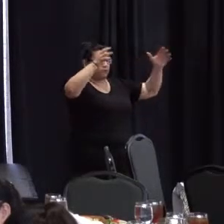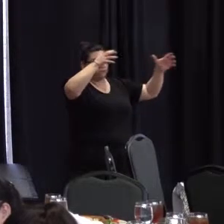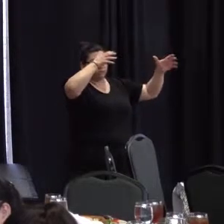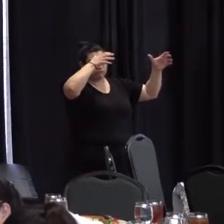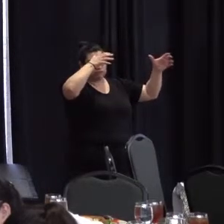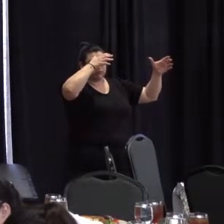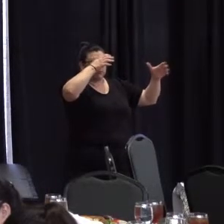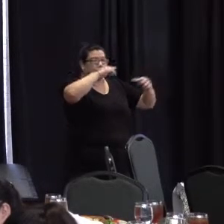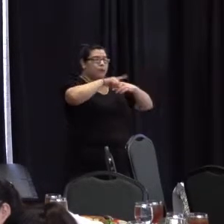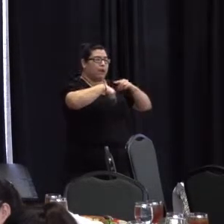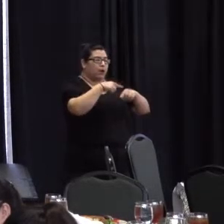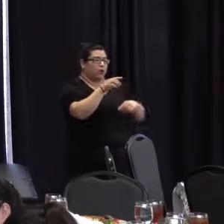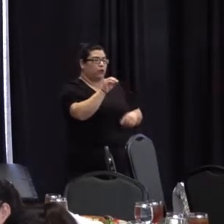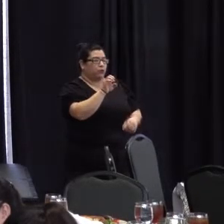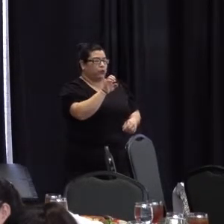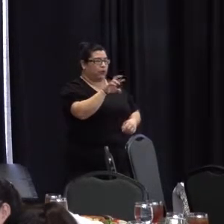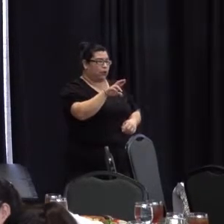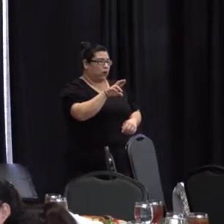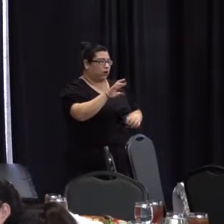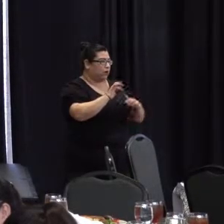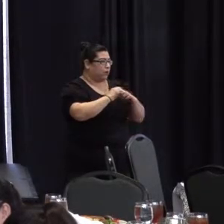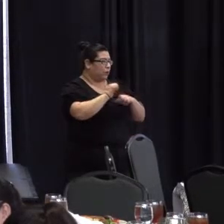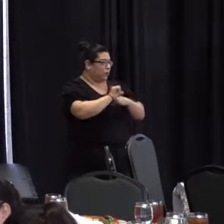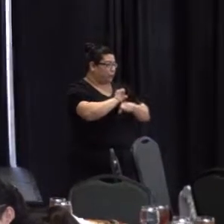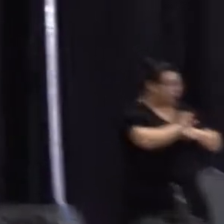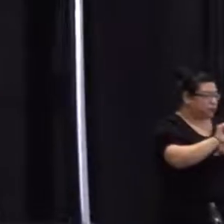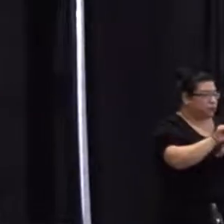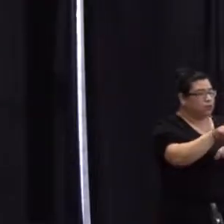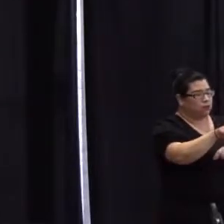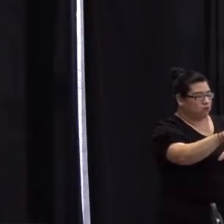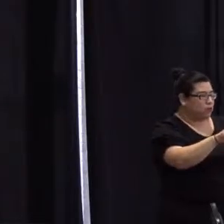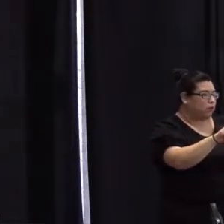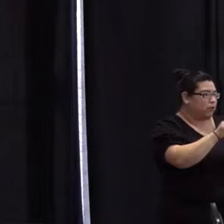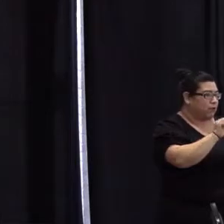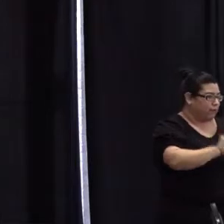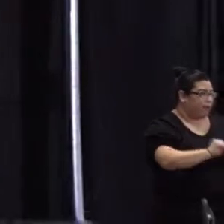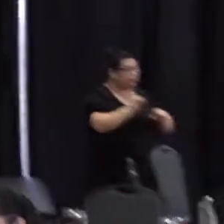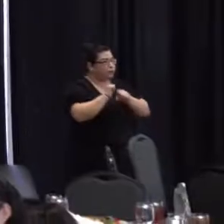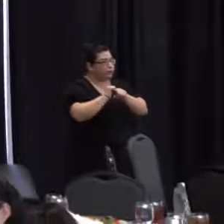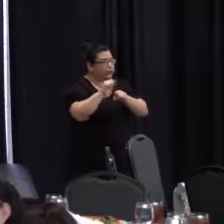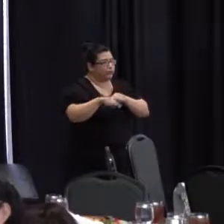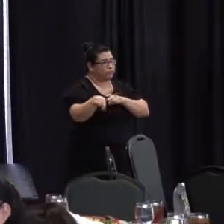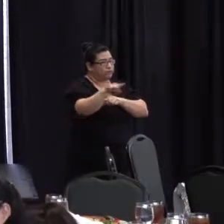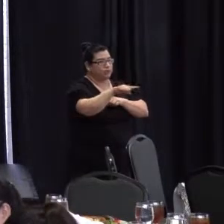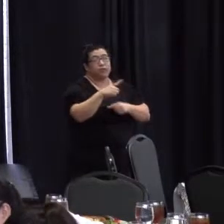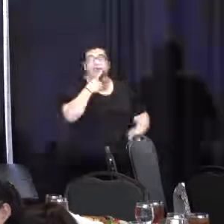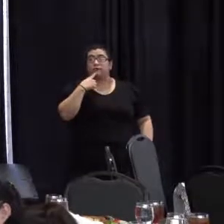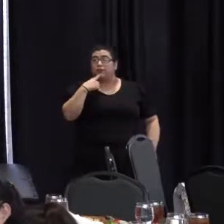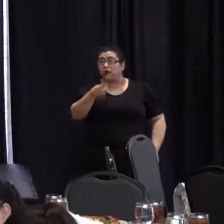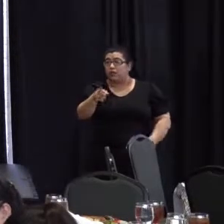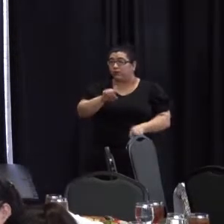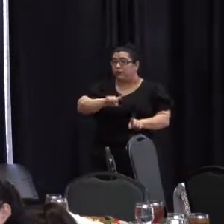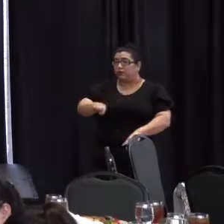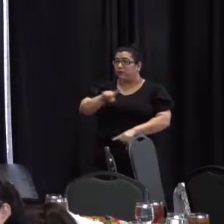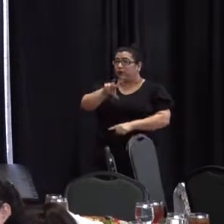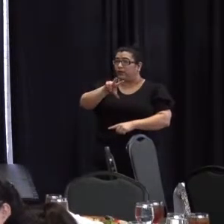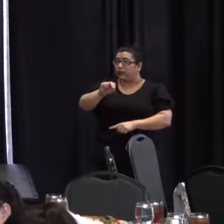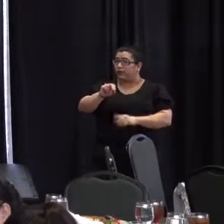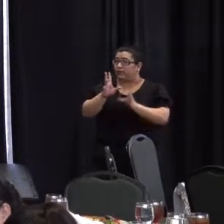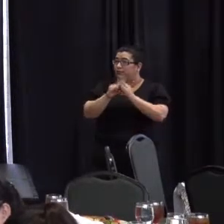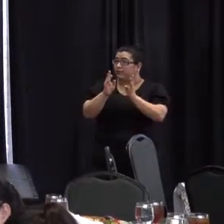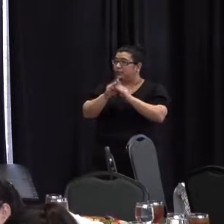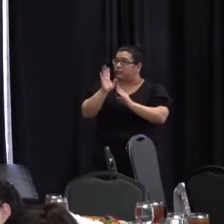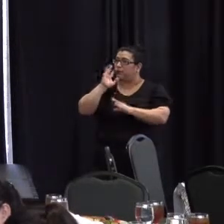knowledge about this OER and are certainly qualified to train.